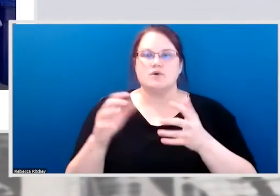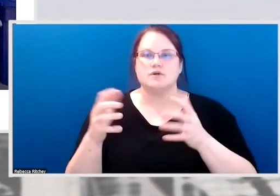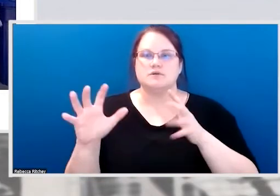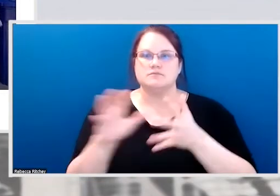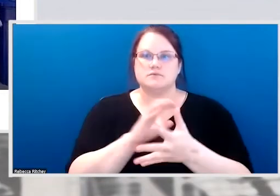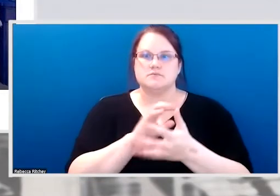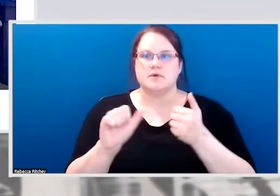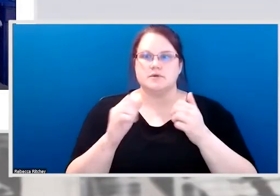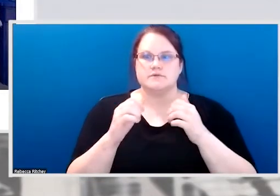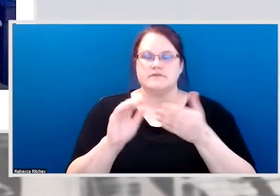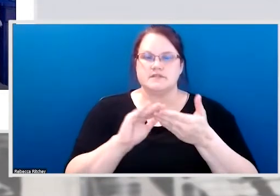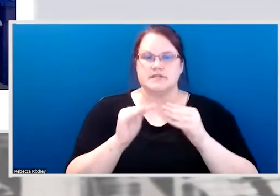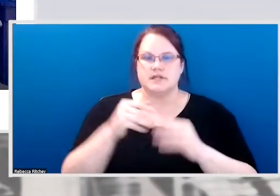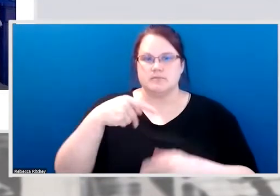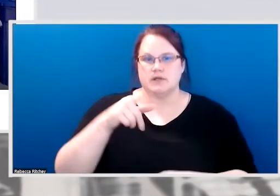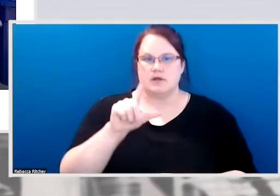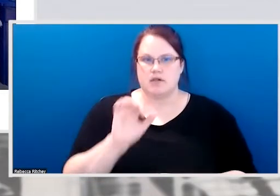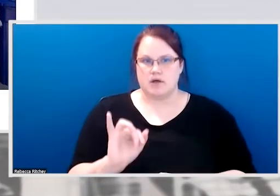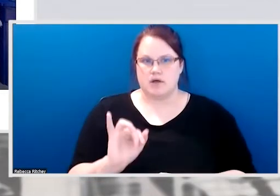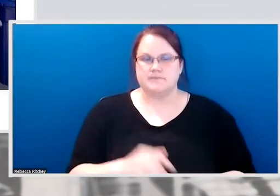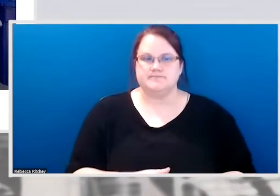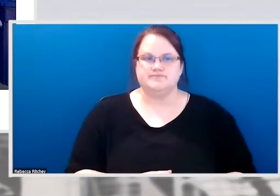PLI.